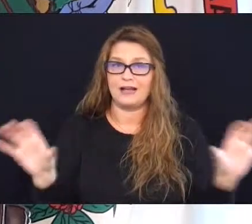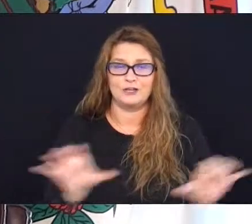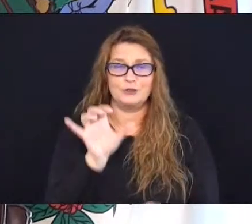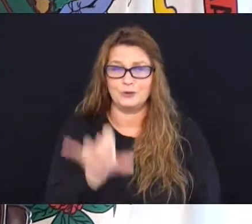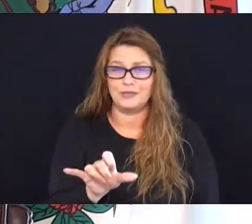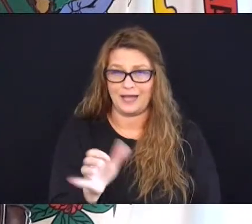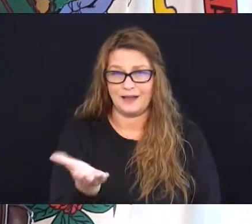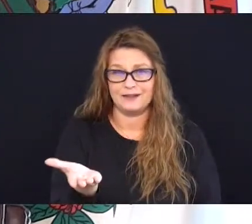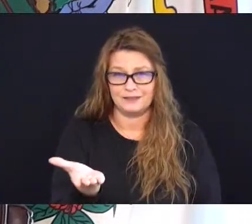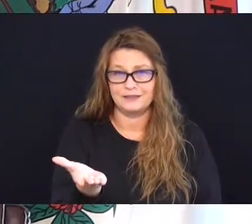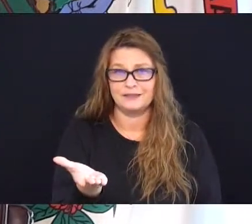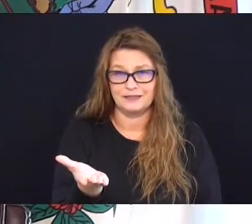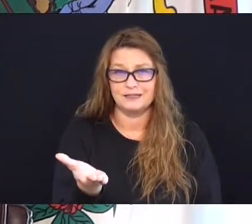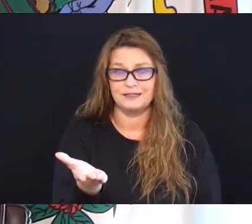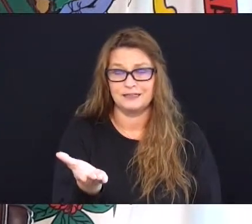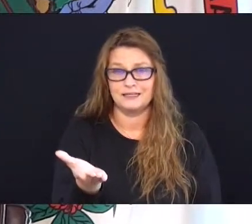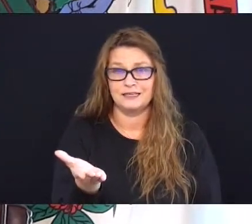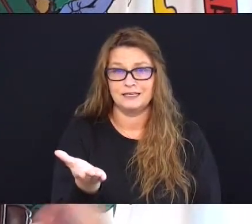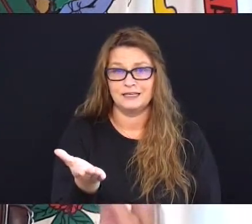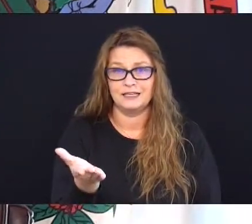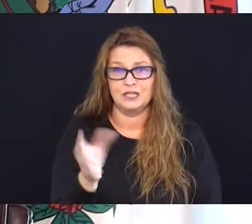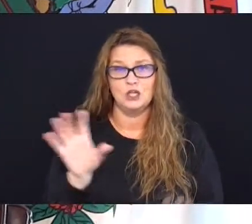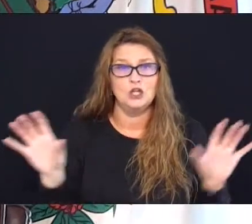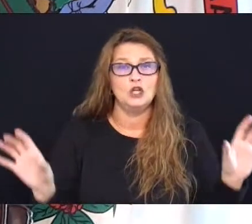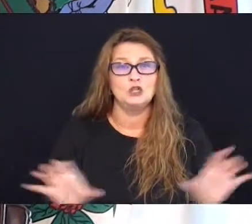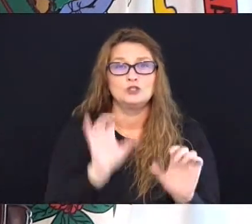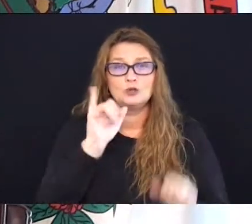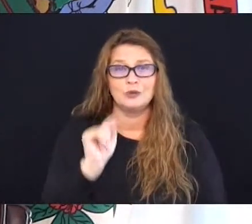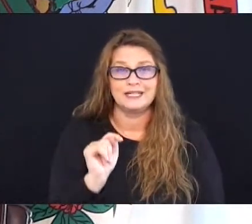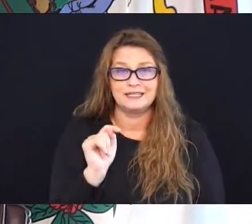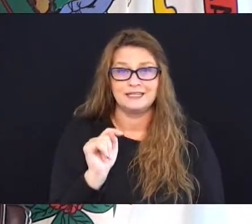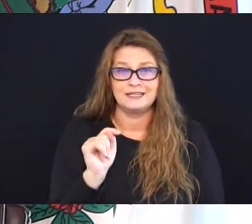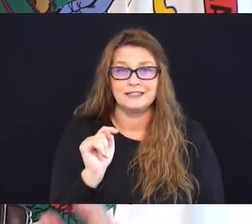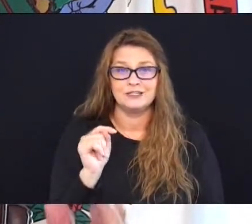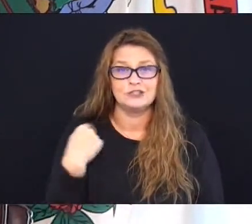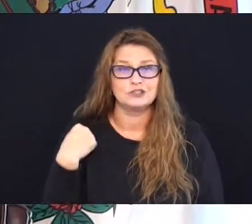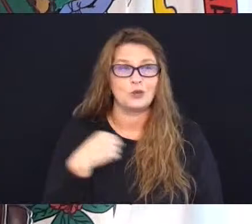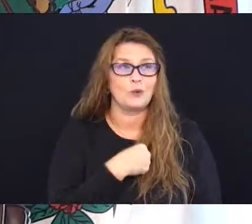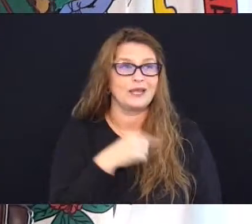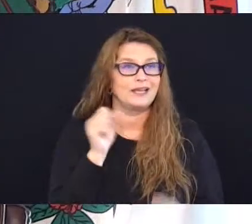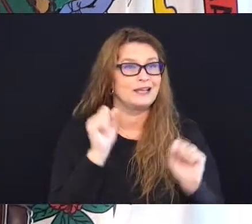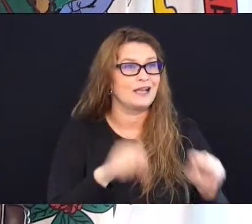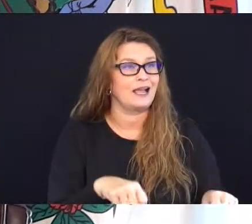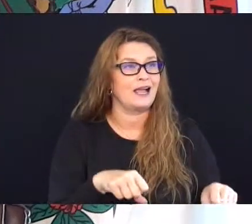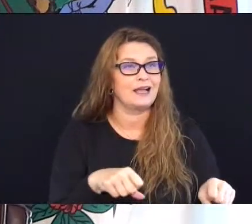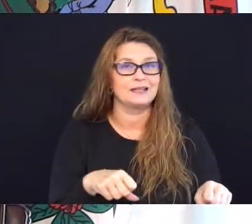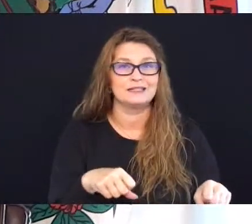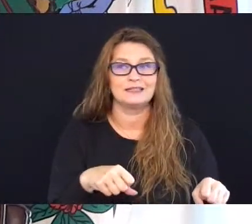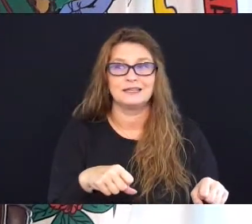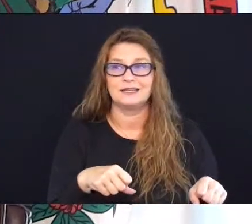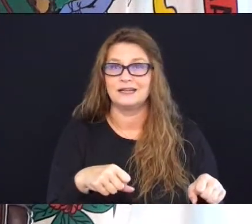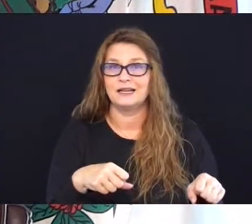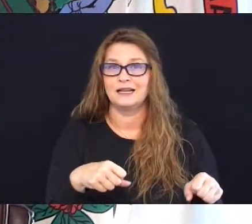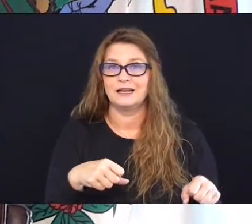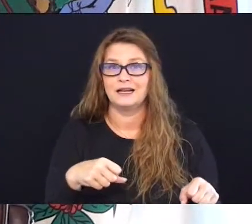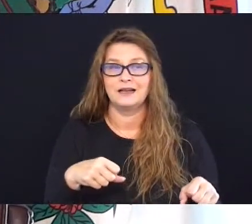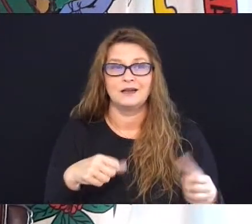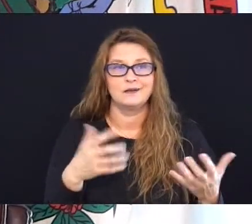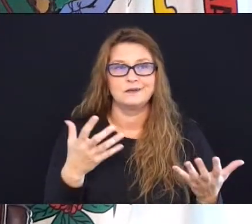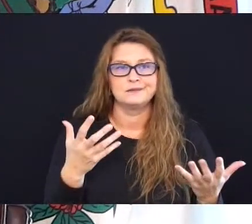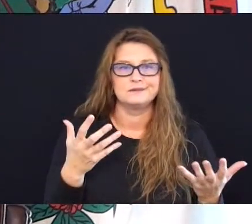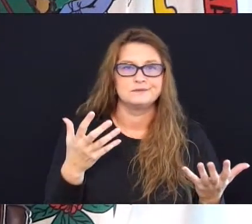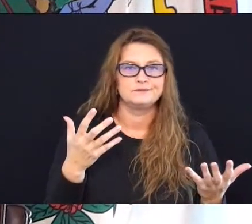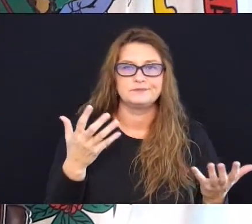that. You know, to just do it so we can stand up and on a sandbox or